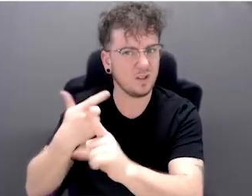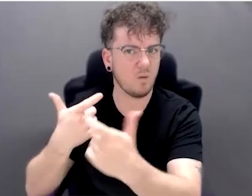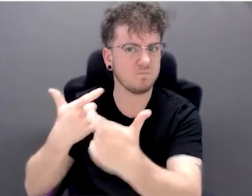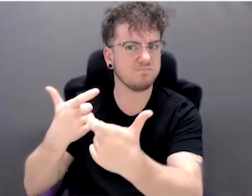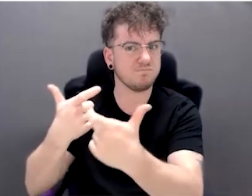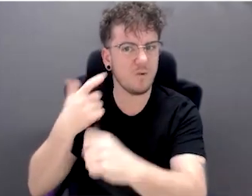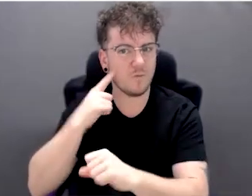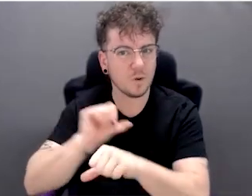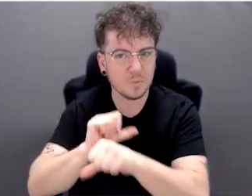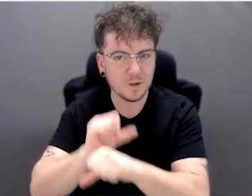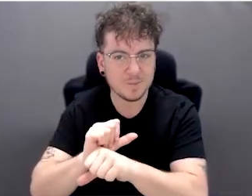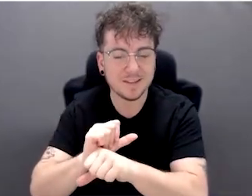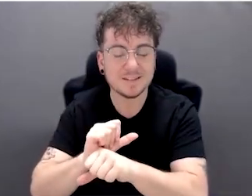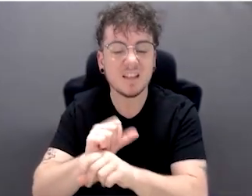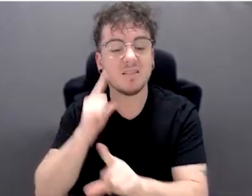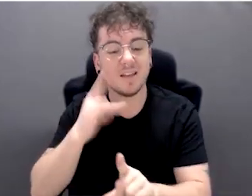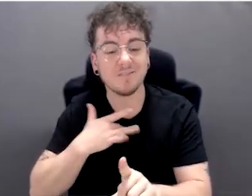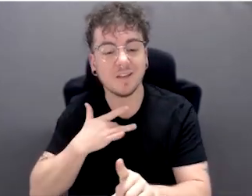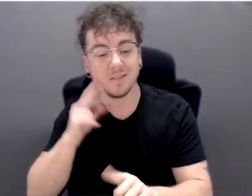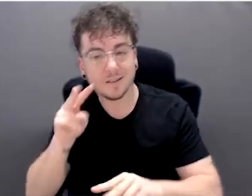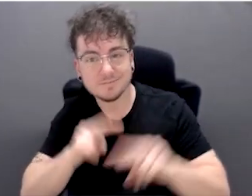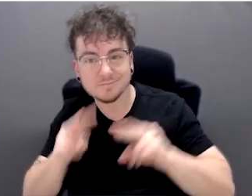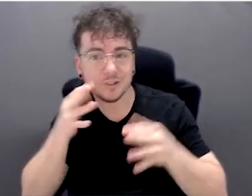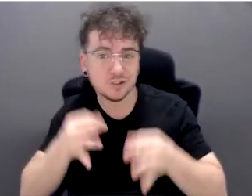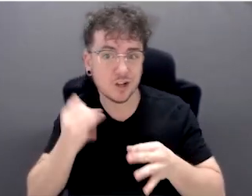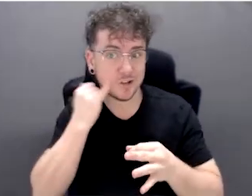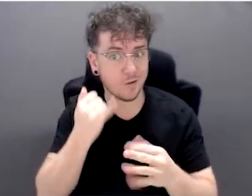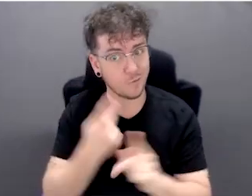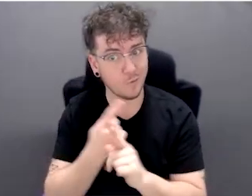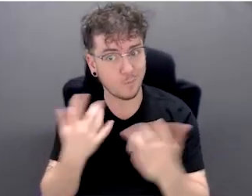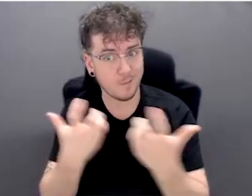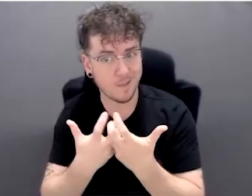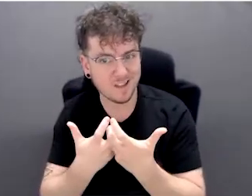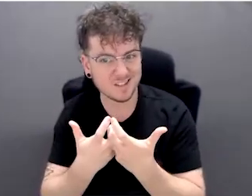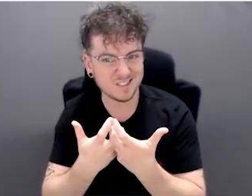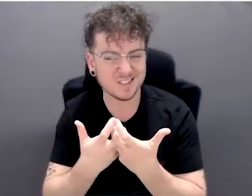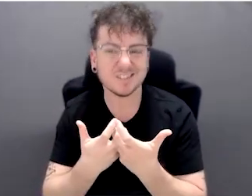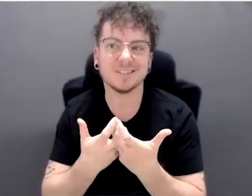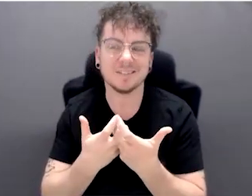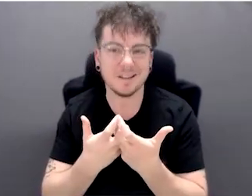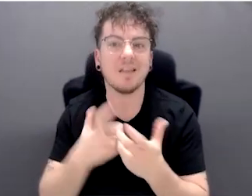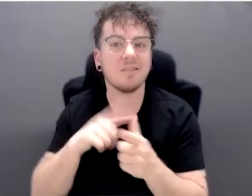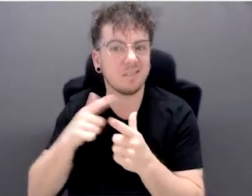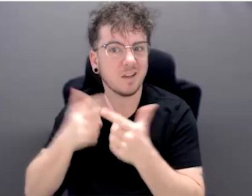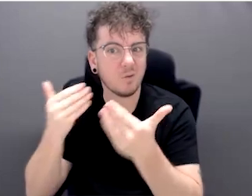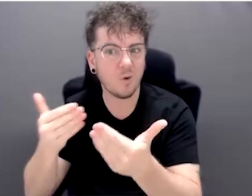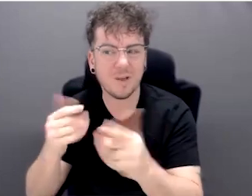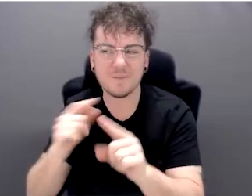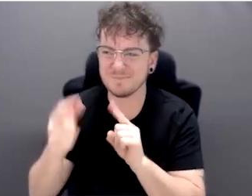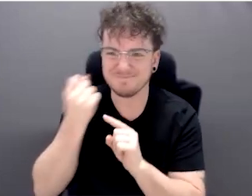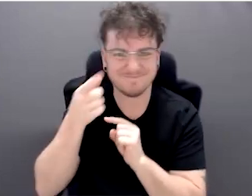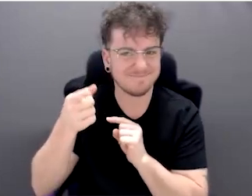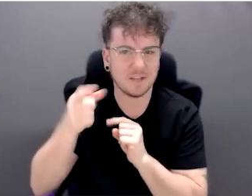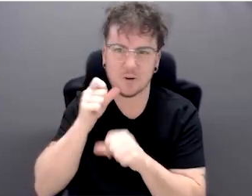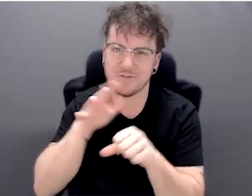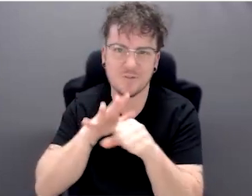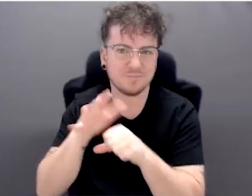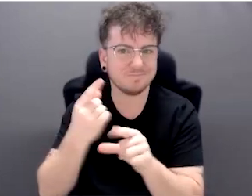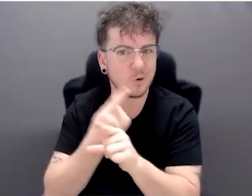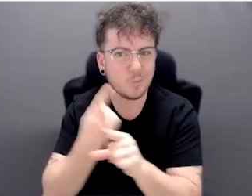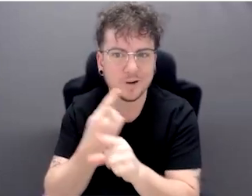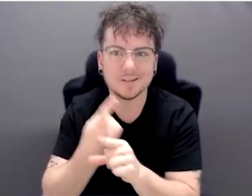to the job seeker if deemed suitable. But they lack training in assessing capabilities and skills when speech